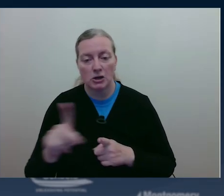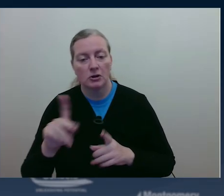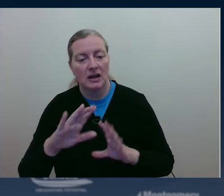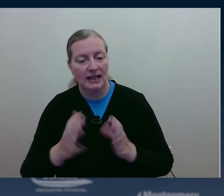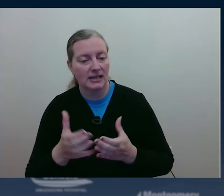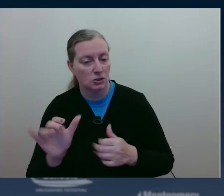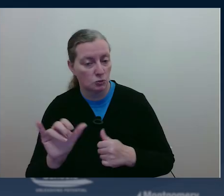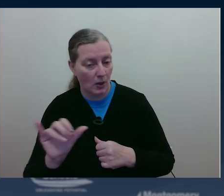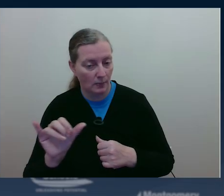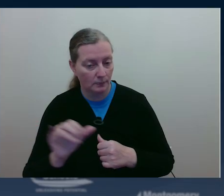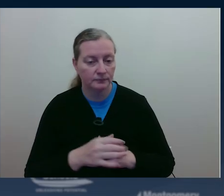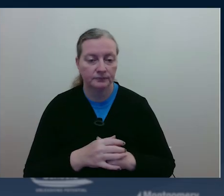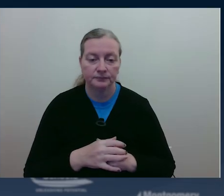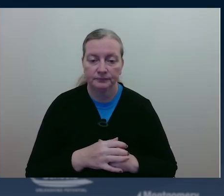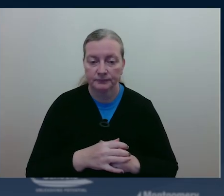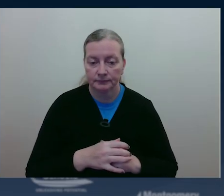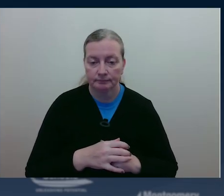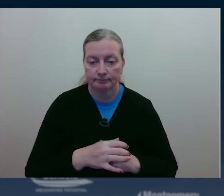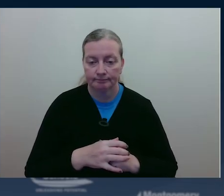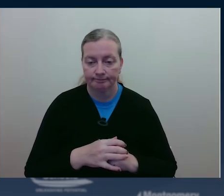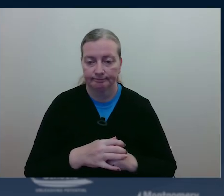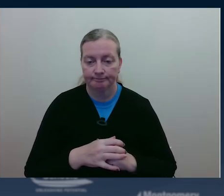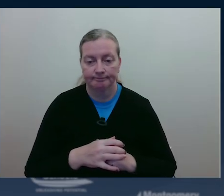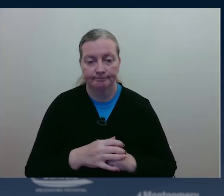go to the next slide, please?